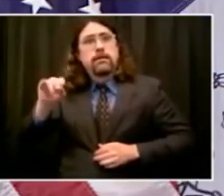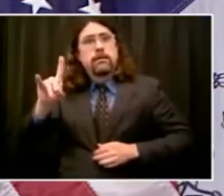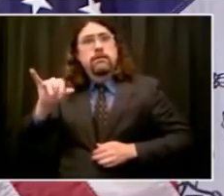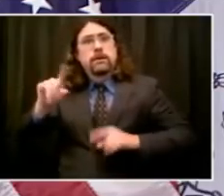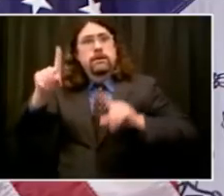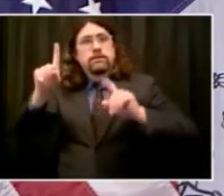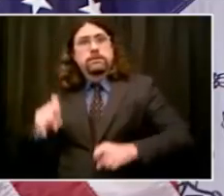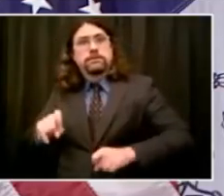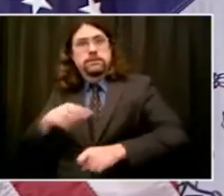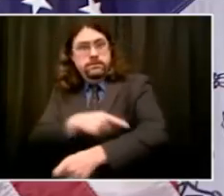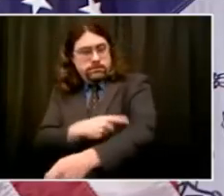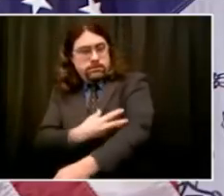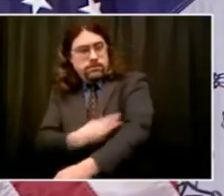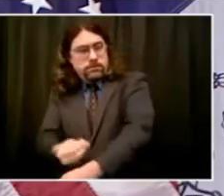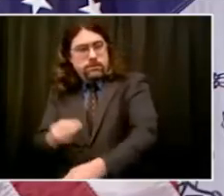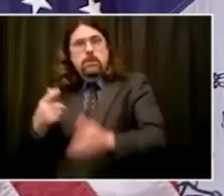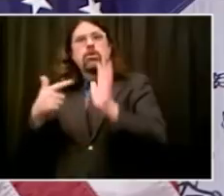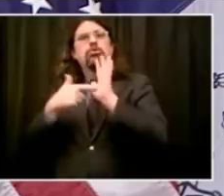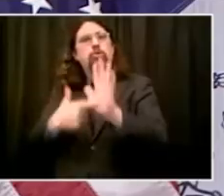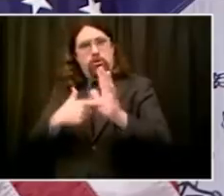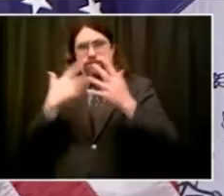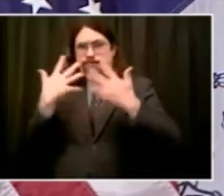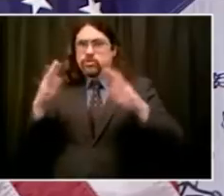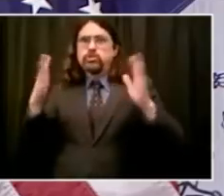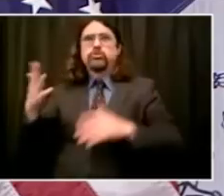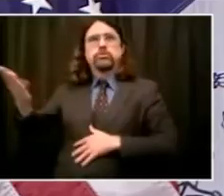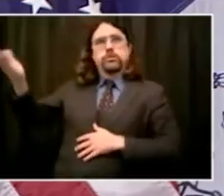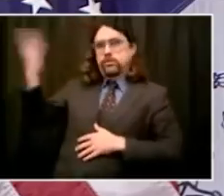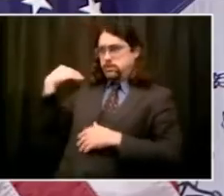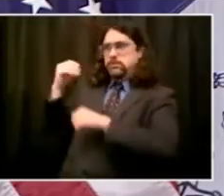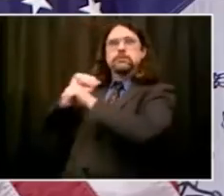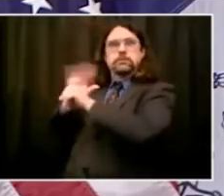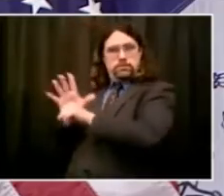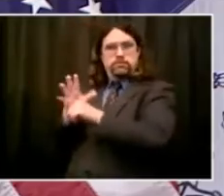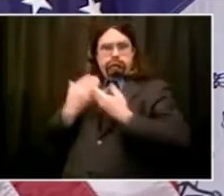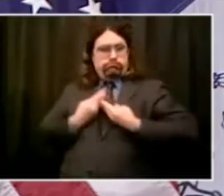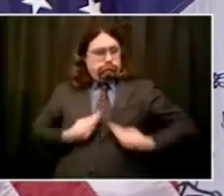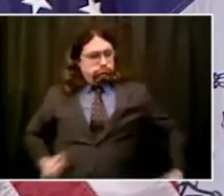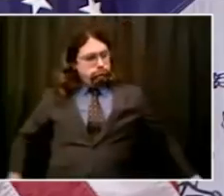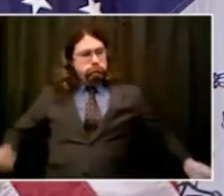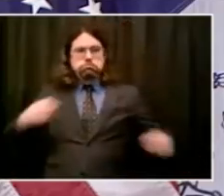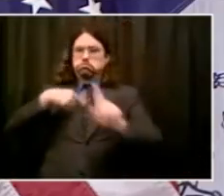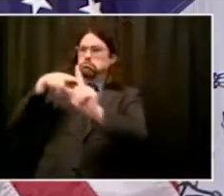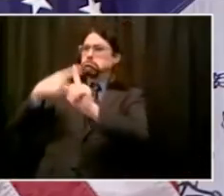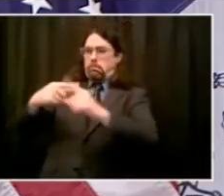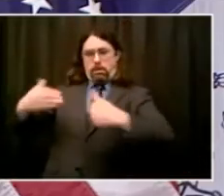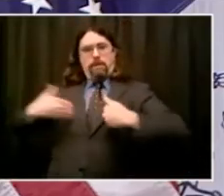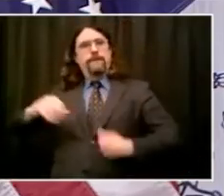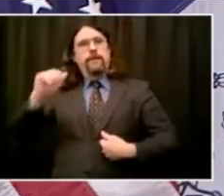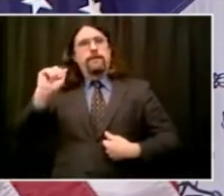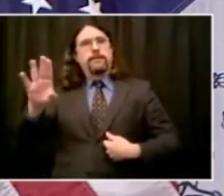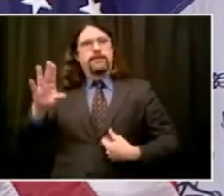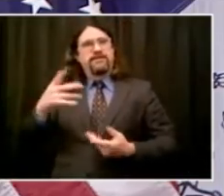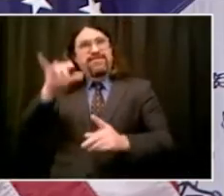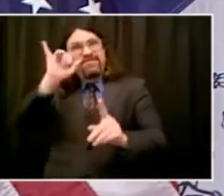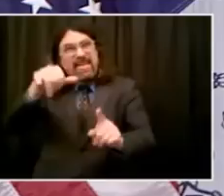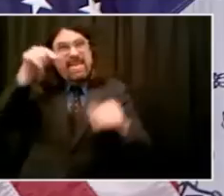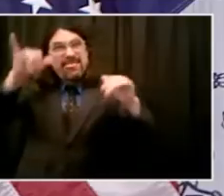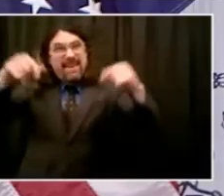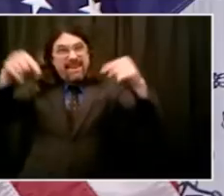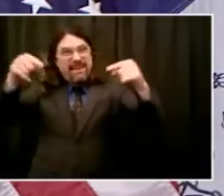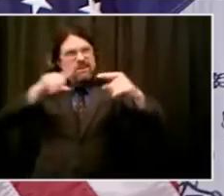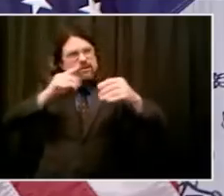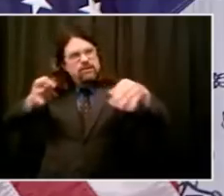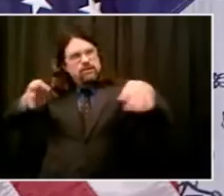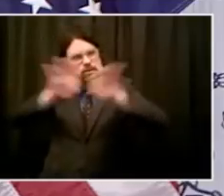test and it's a negative, that's important. So I like the idea of something that allows people to be